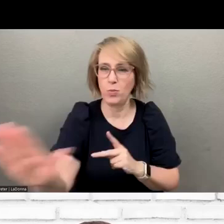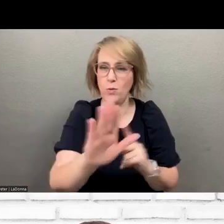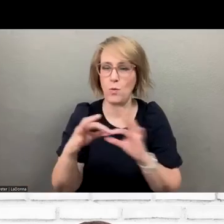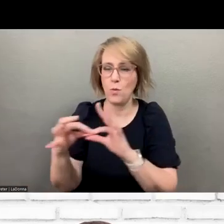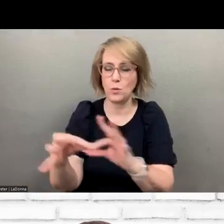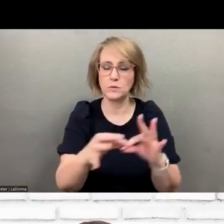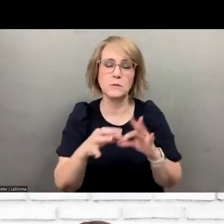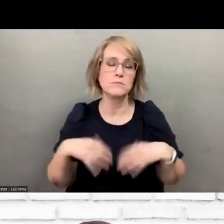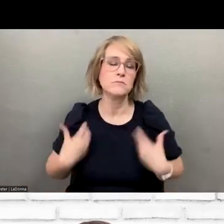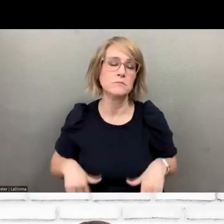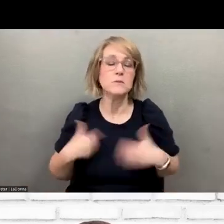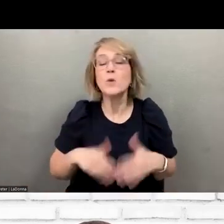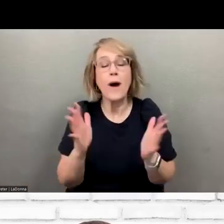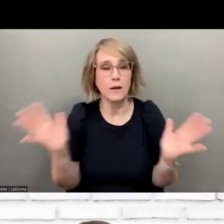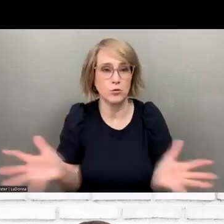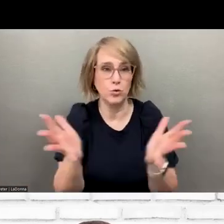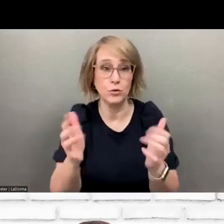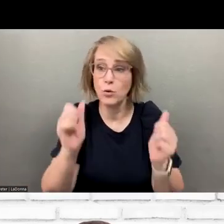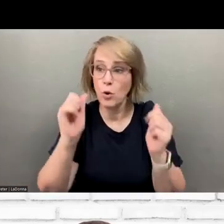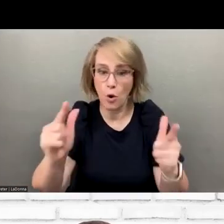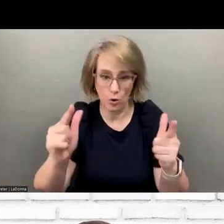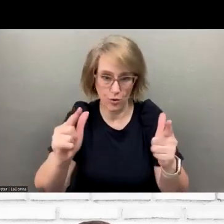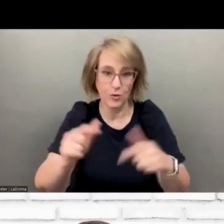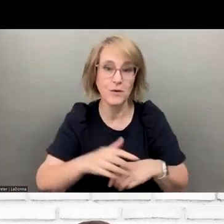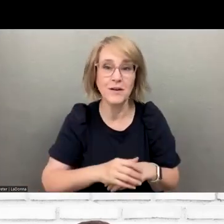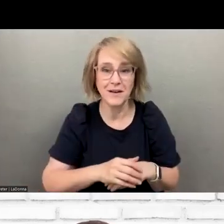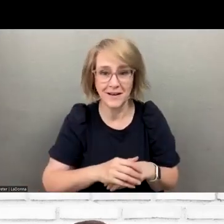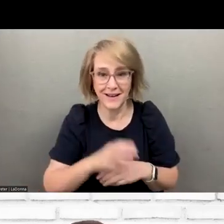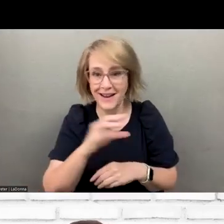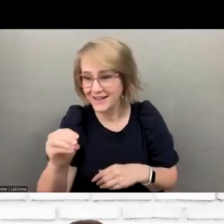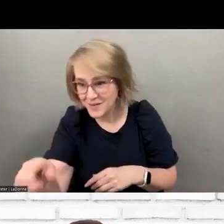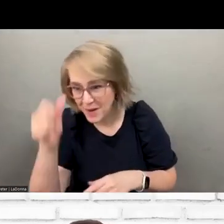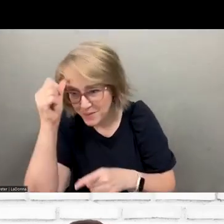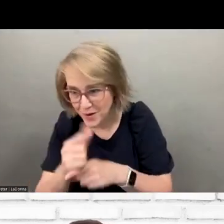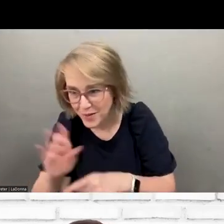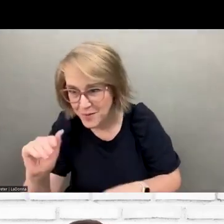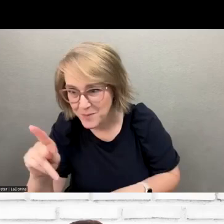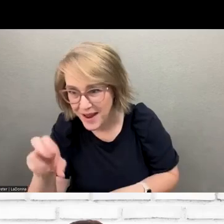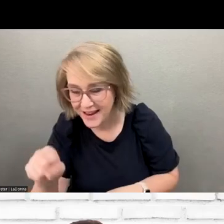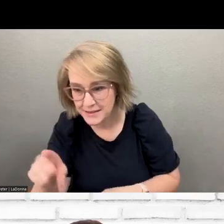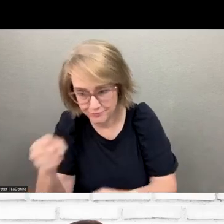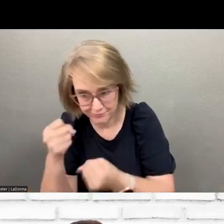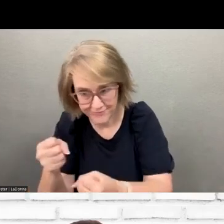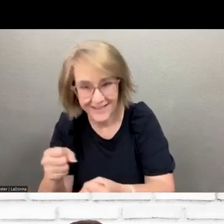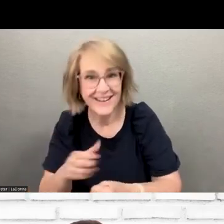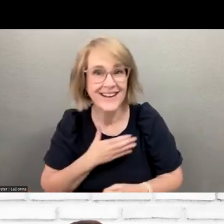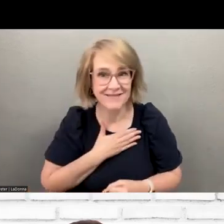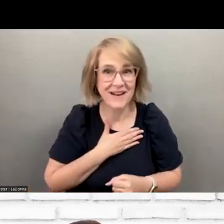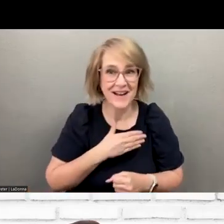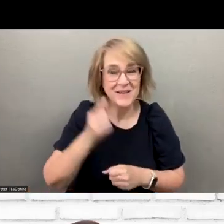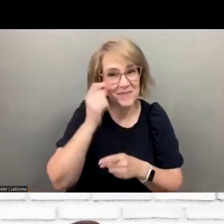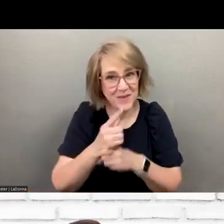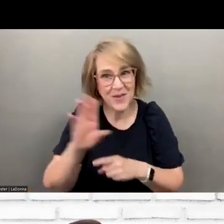just encourage everyone to give it a chance, and root to my brother Banks in the chat. I see I got a good brother in the chat, so it's always good to see the brothers